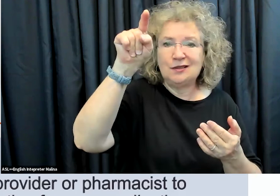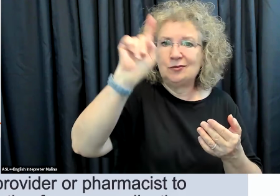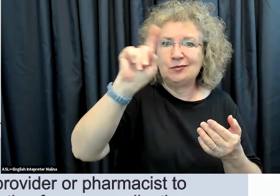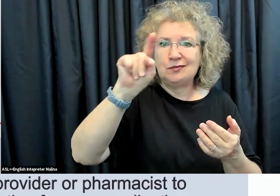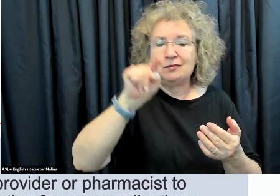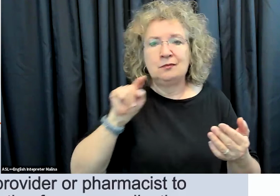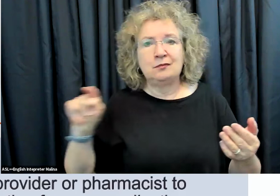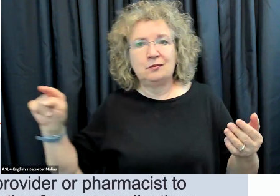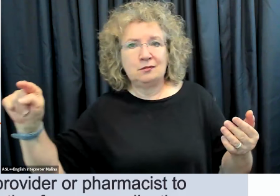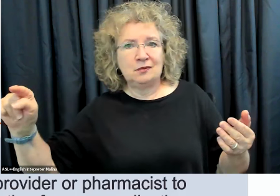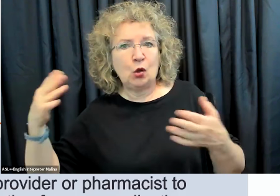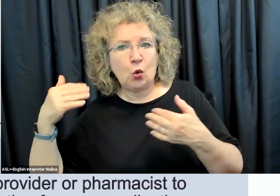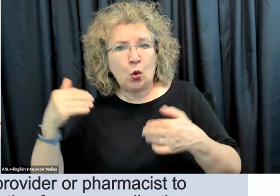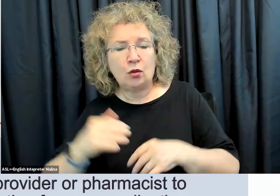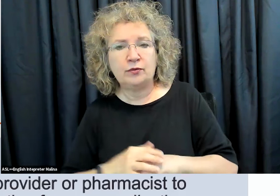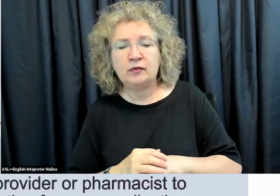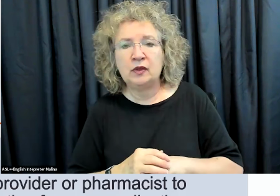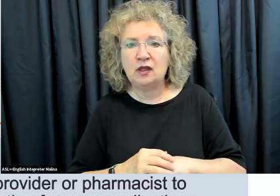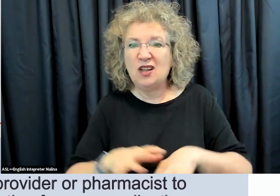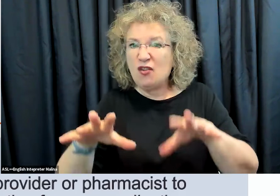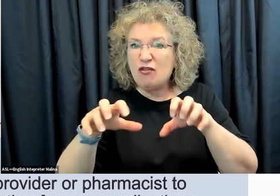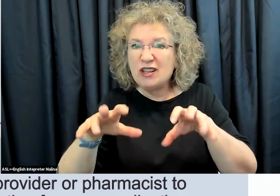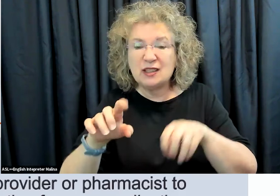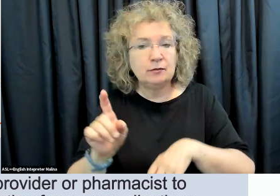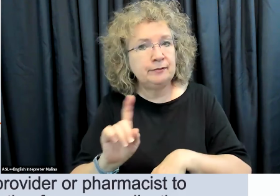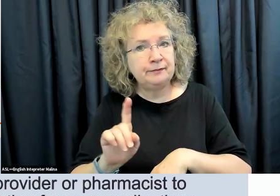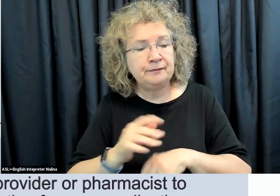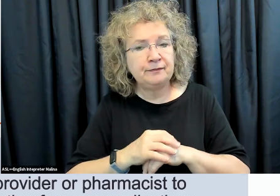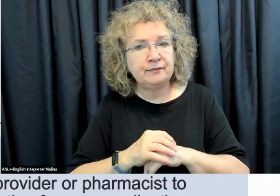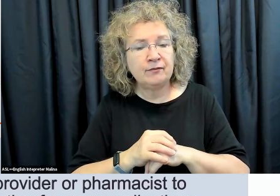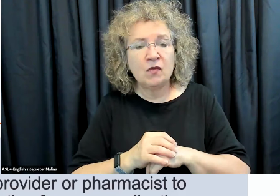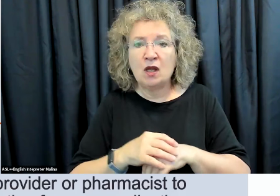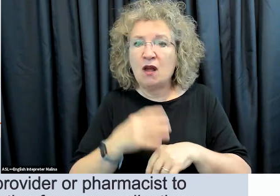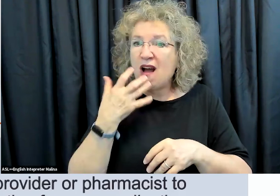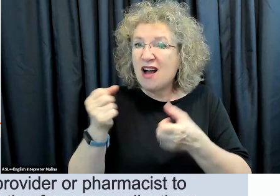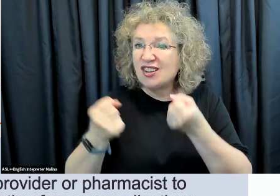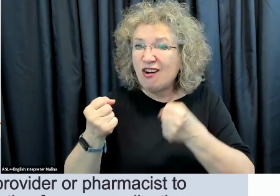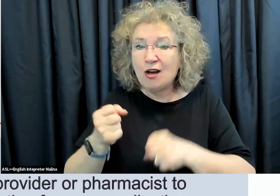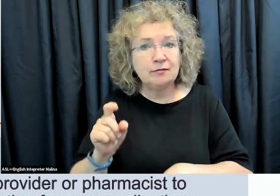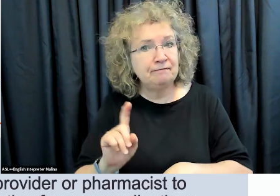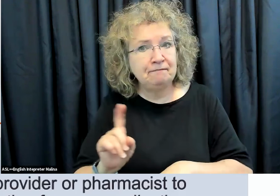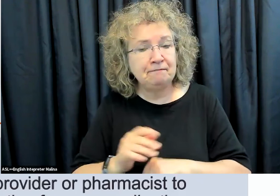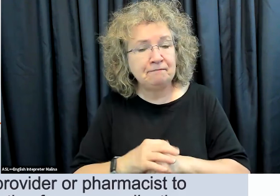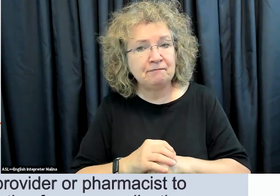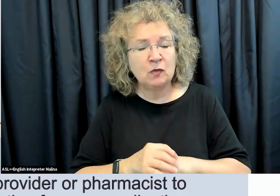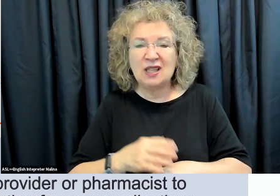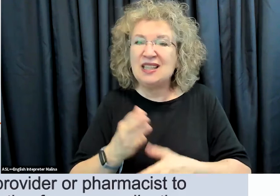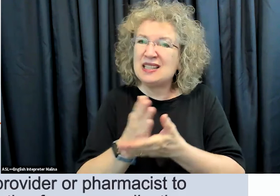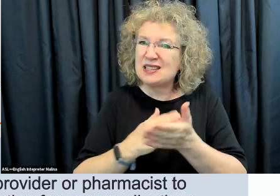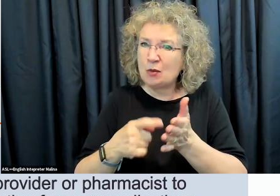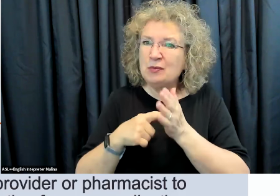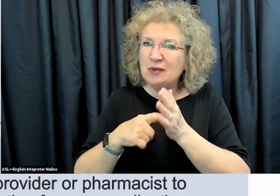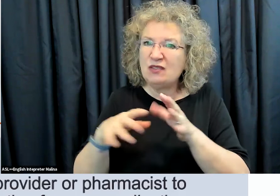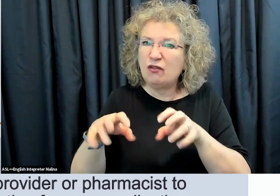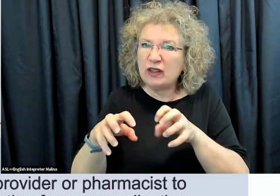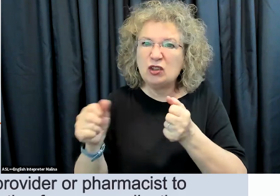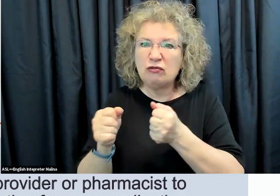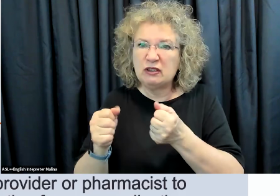remember, some medications require refrigeration. It's better to store medications in a cool, dry place like a